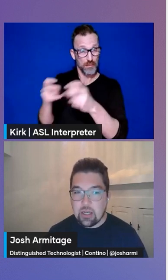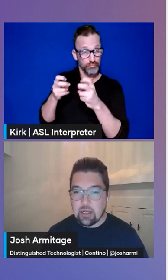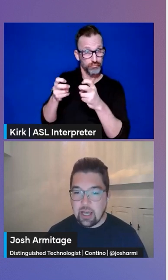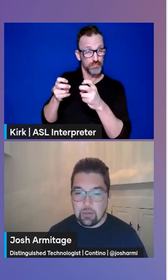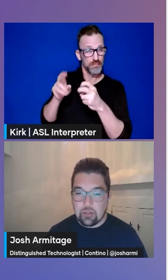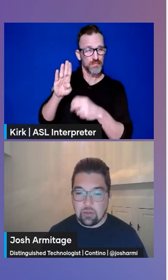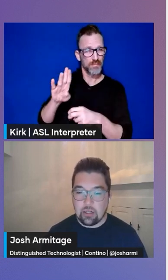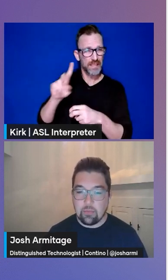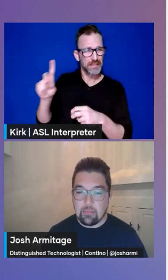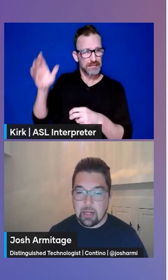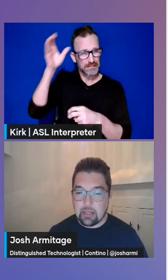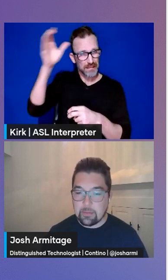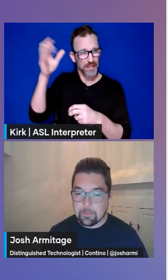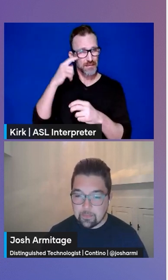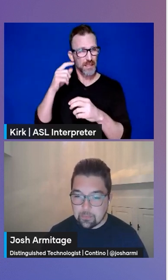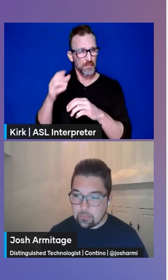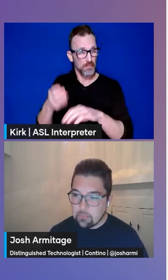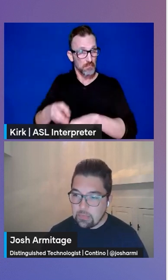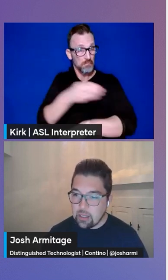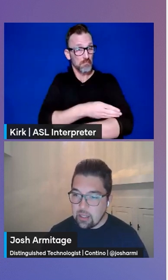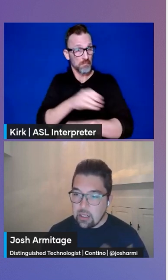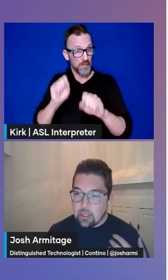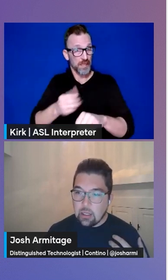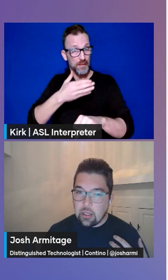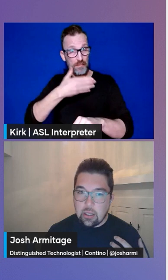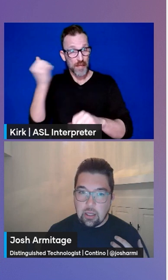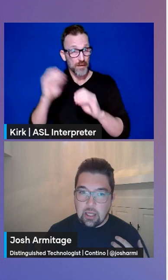wheelhouse? Can we do a little bit better?